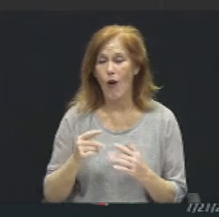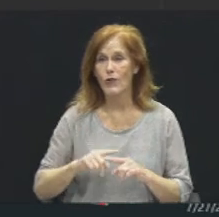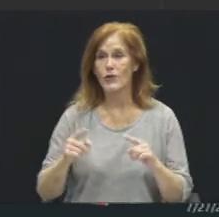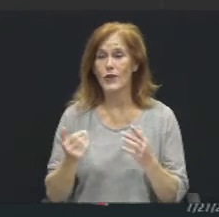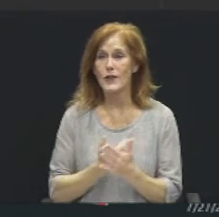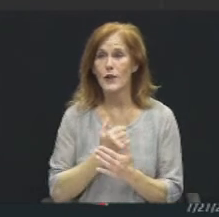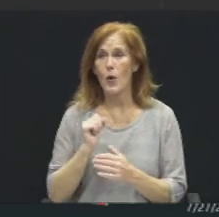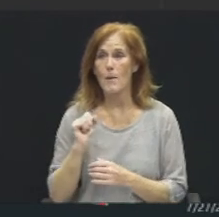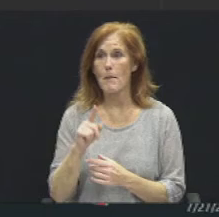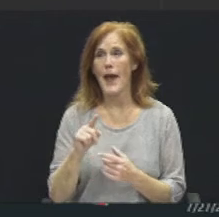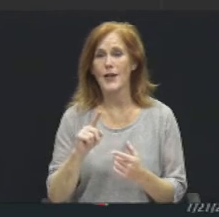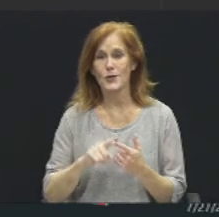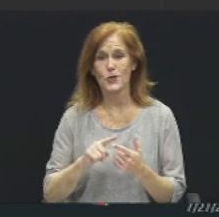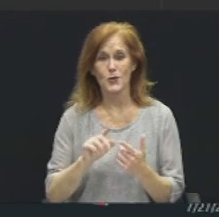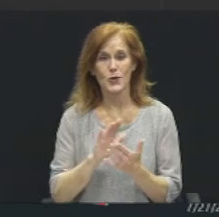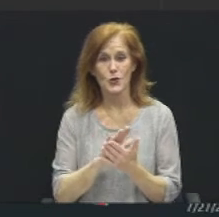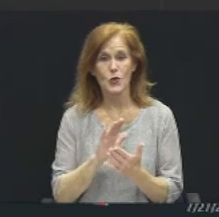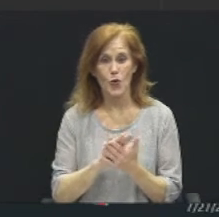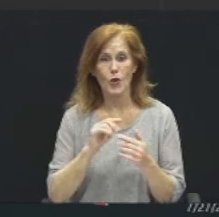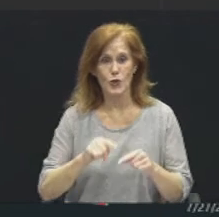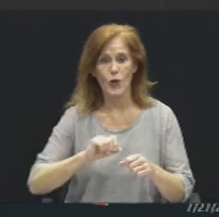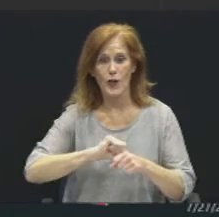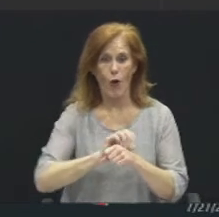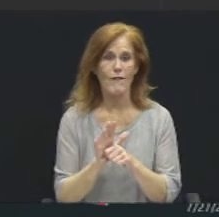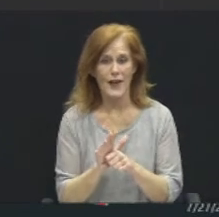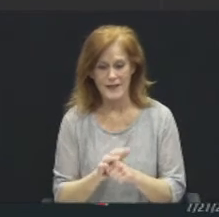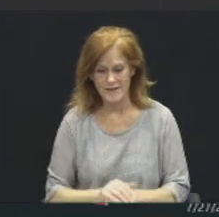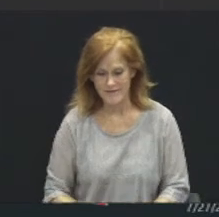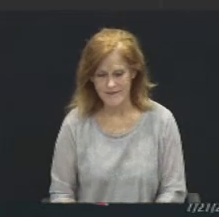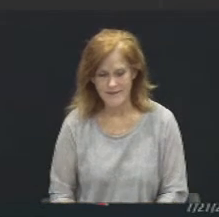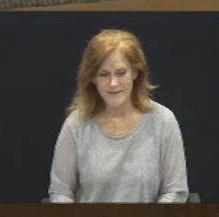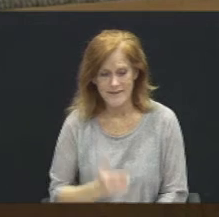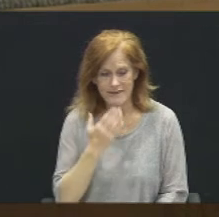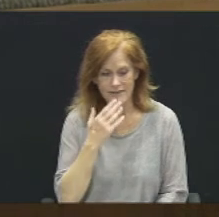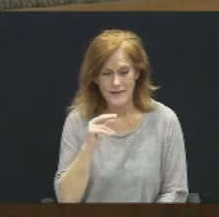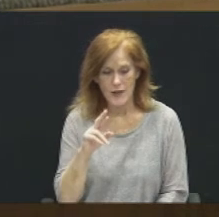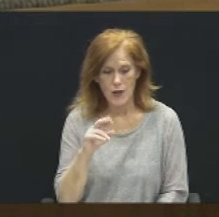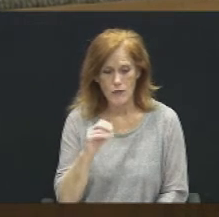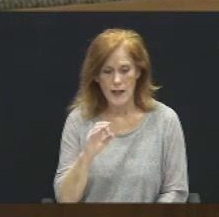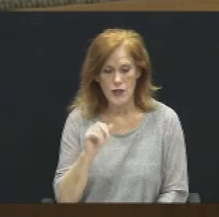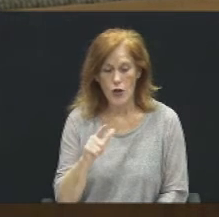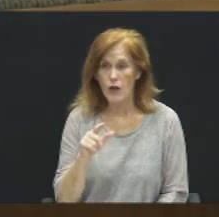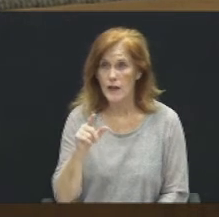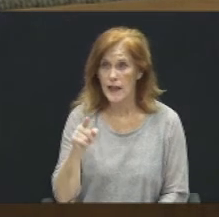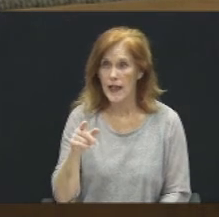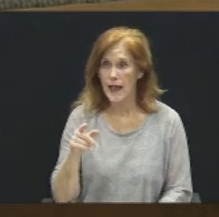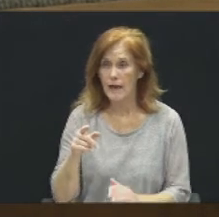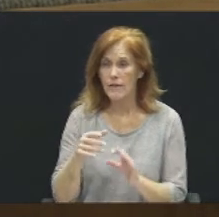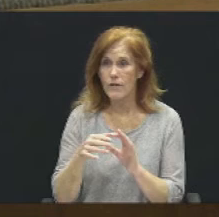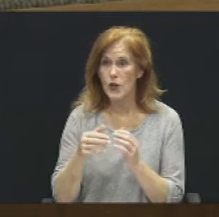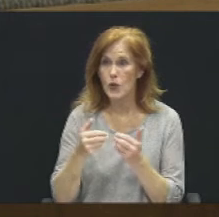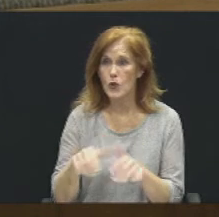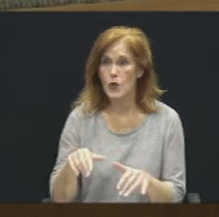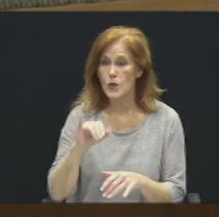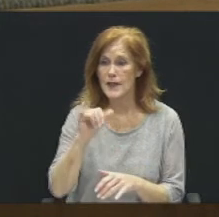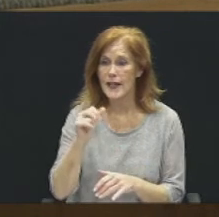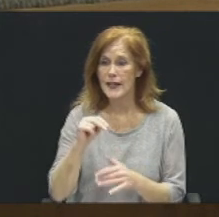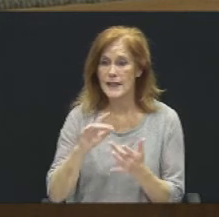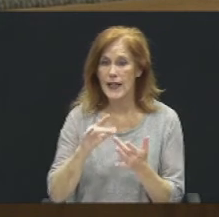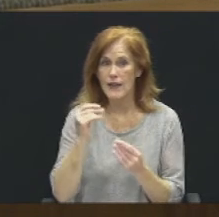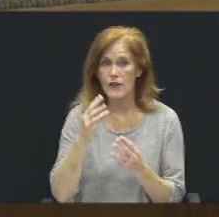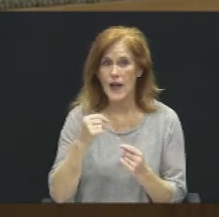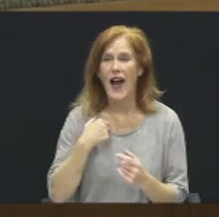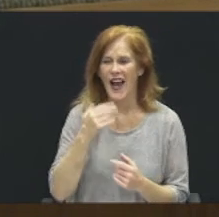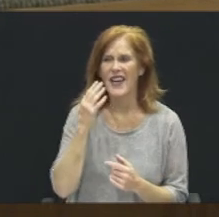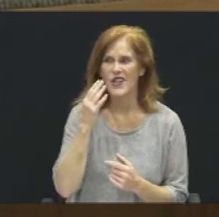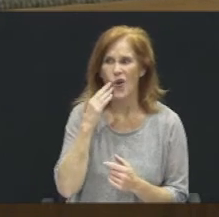going back to school during COVID times. So and thanks, guys. Thanks, Rachel. If you lose Ian's contact information, I know